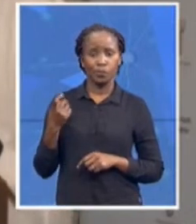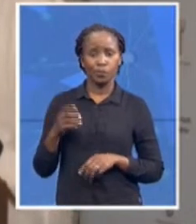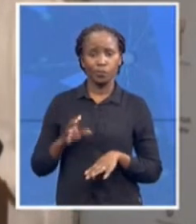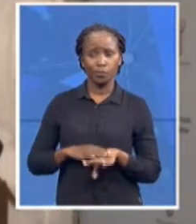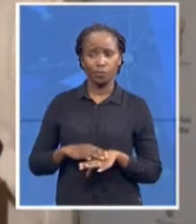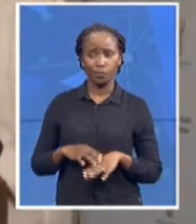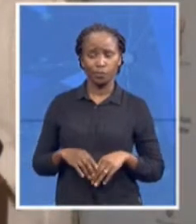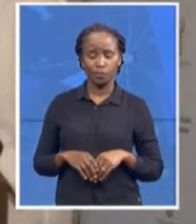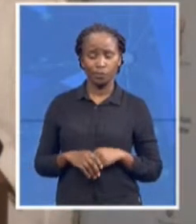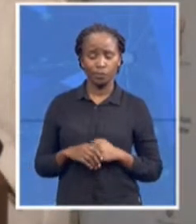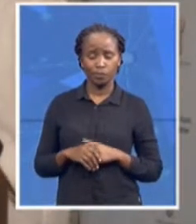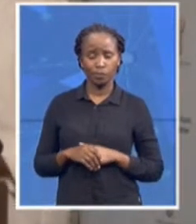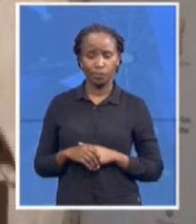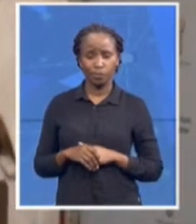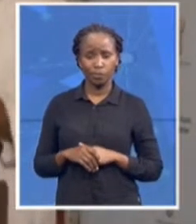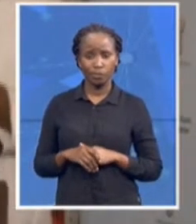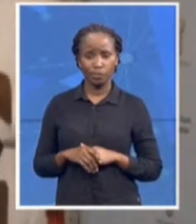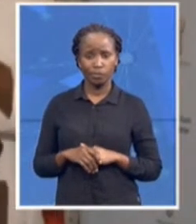with